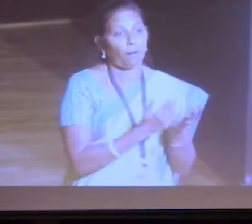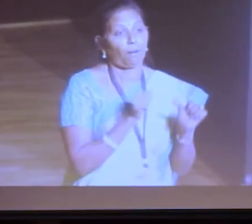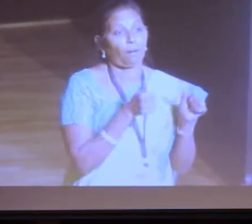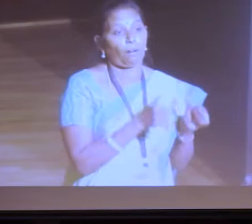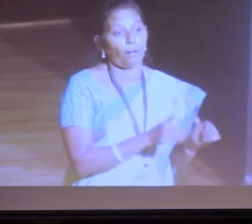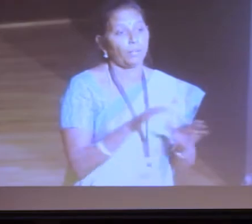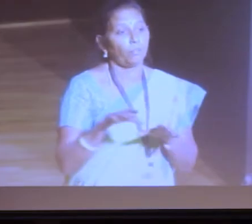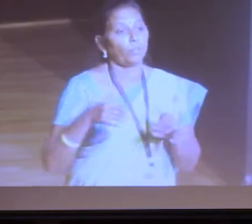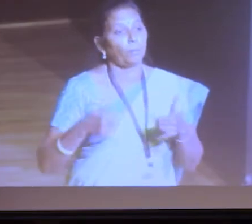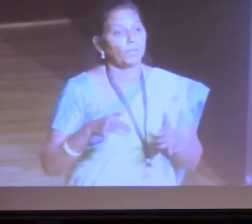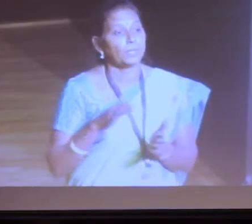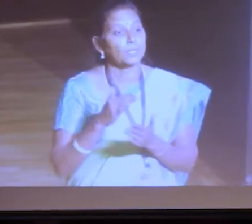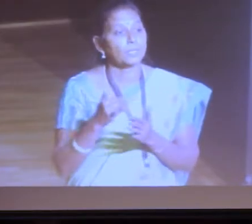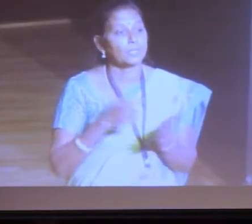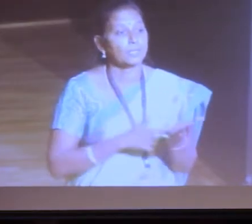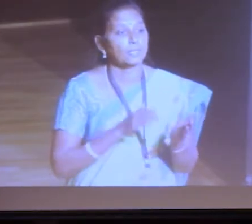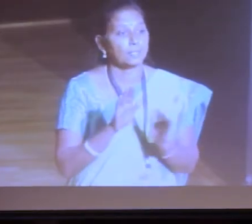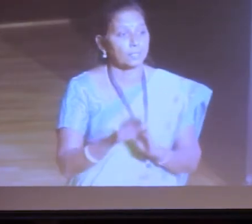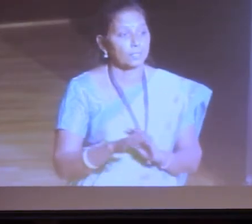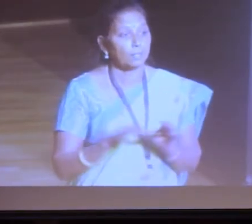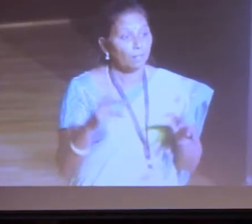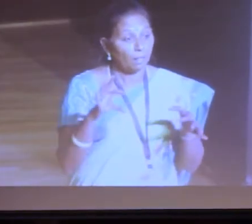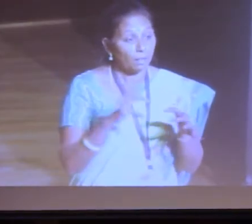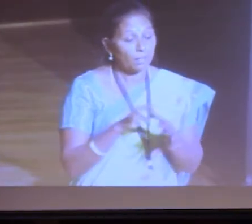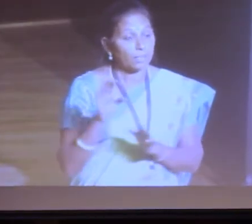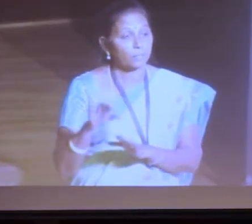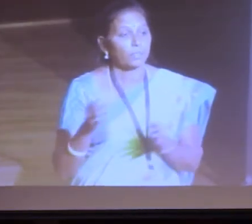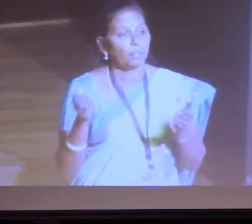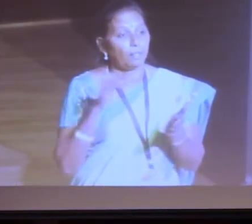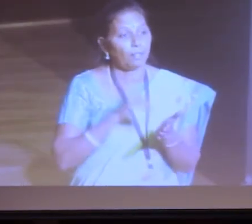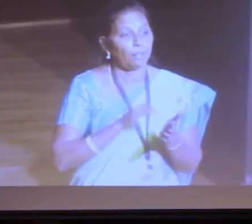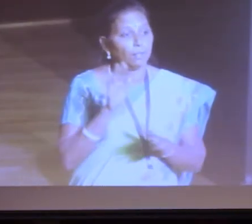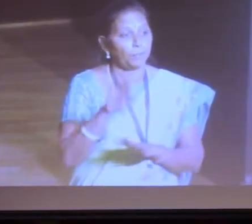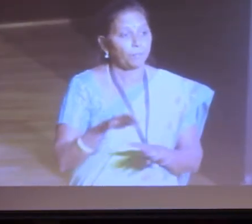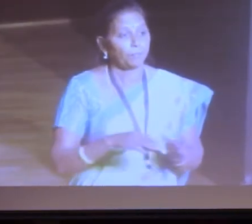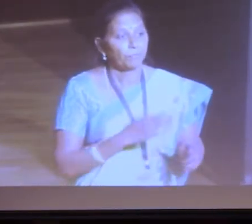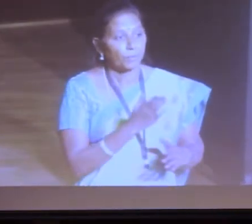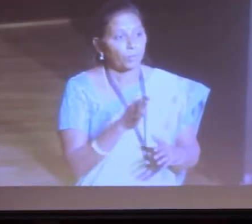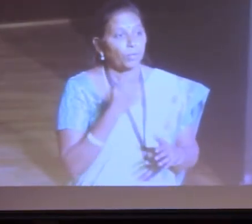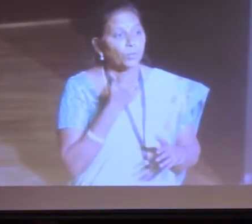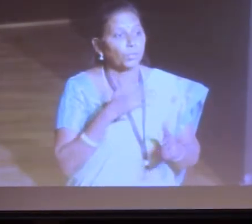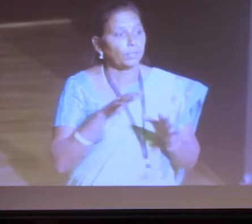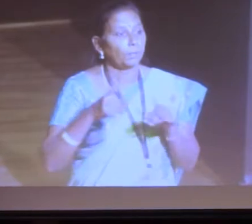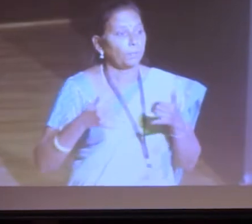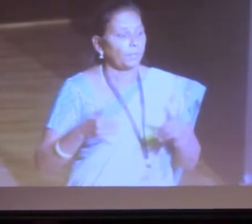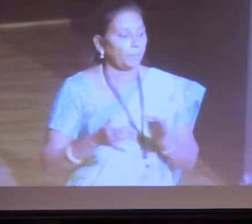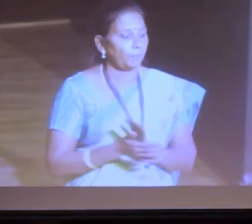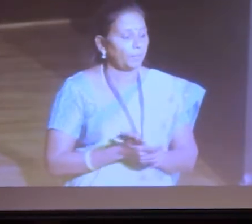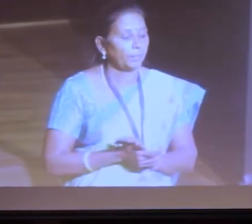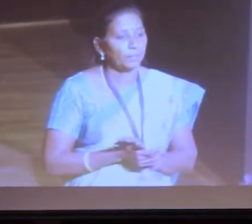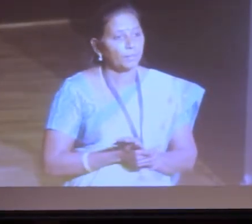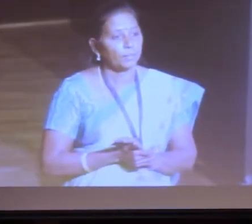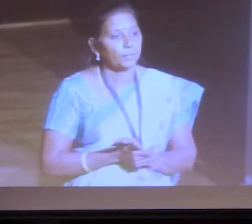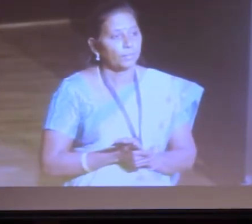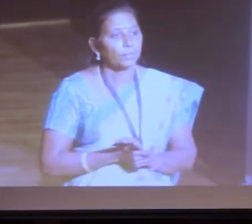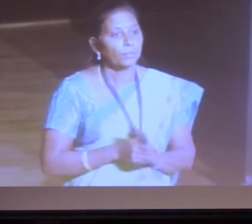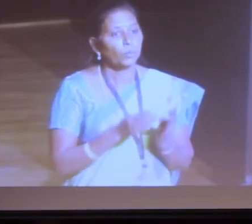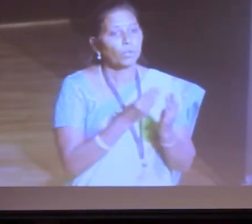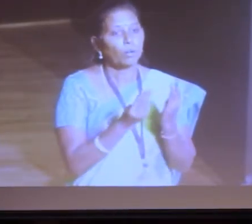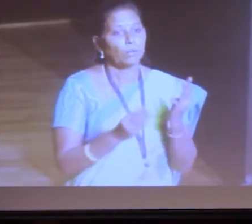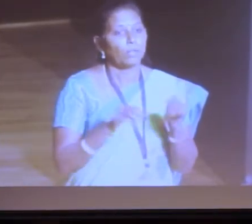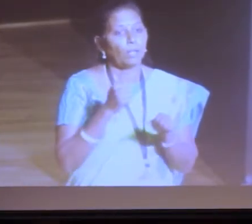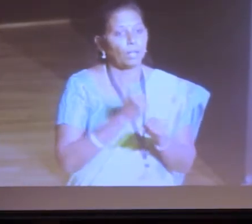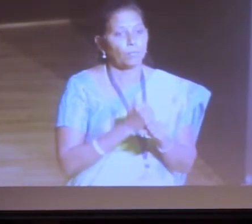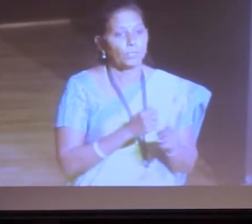play session. And when everybody connects, we'll say, okay, you have it. So who is going to run the play? Maybe we'll show you a card